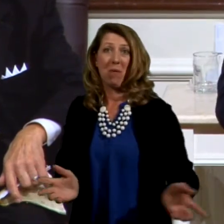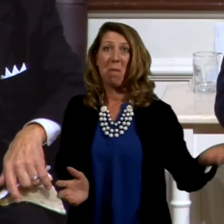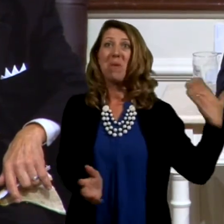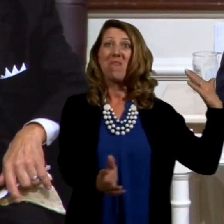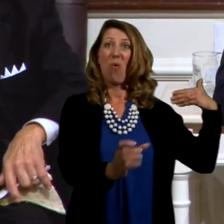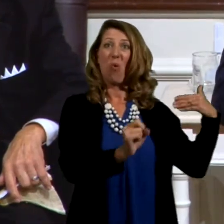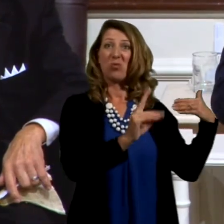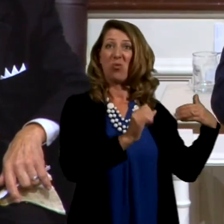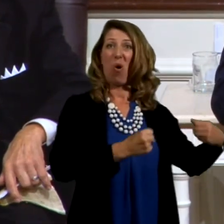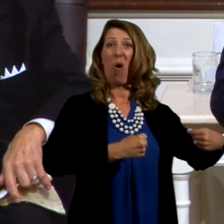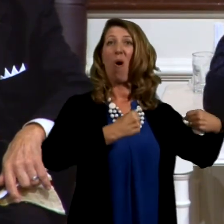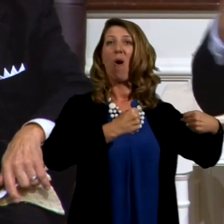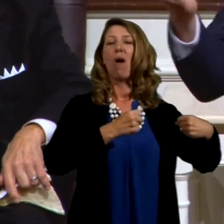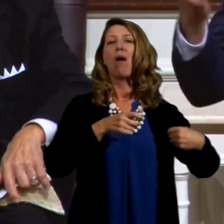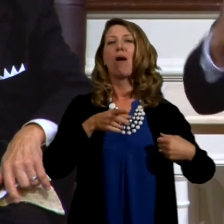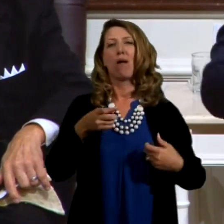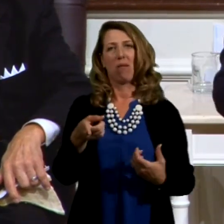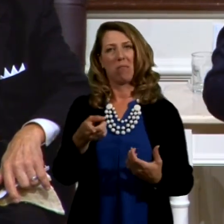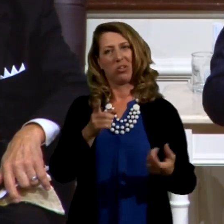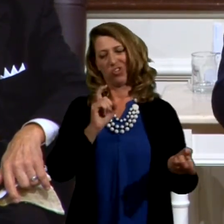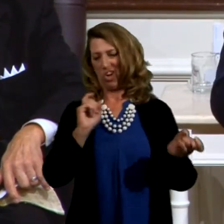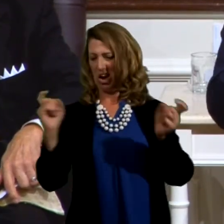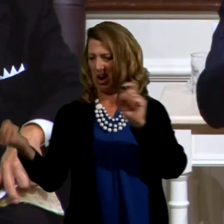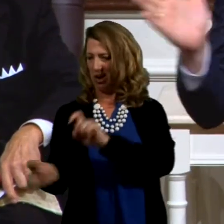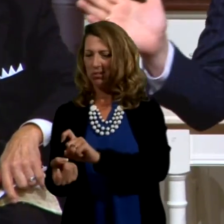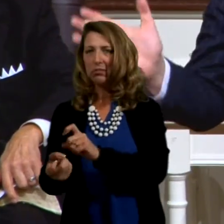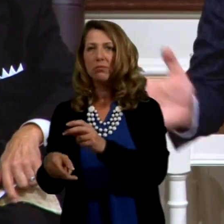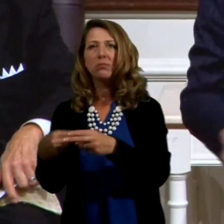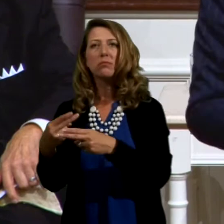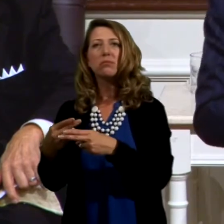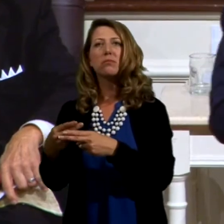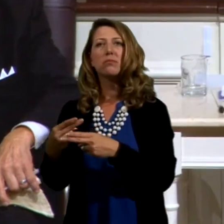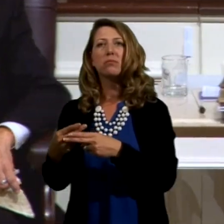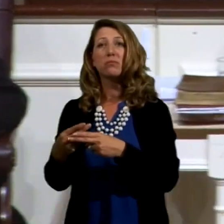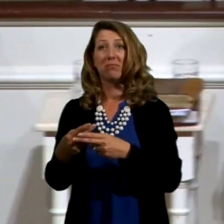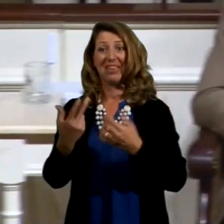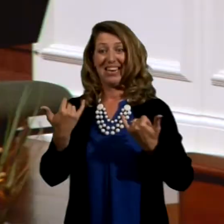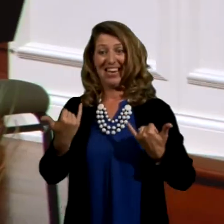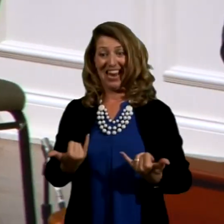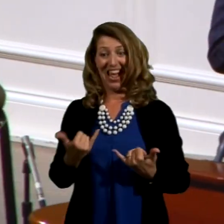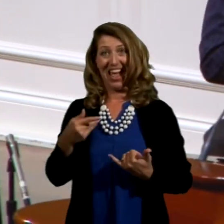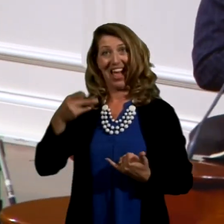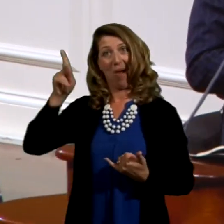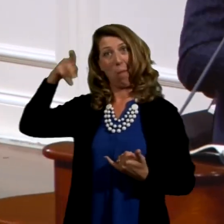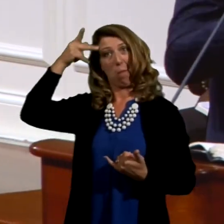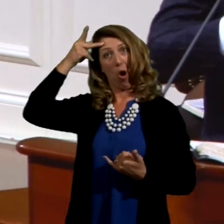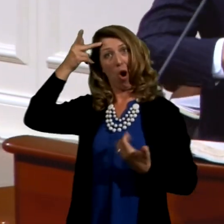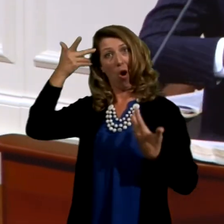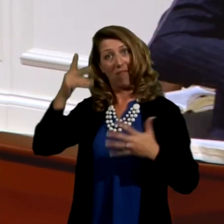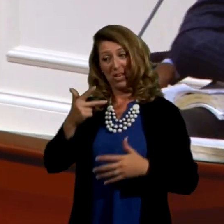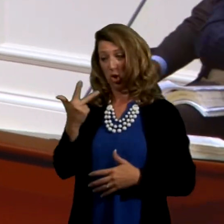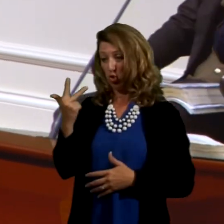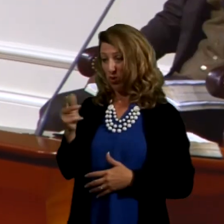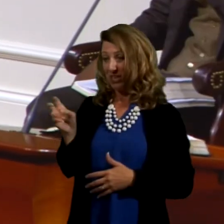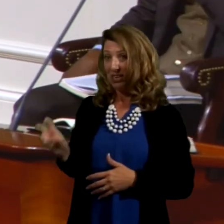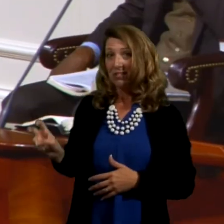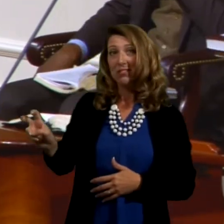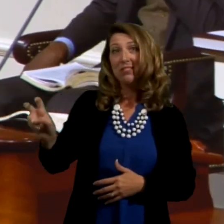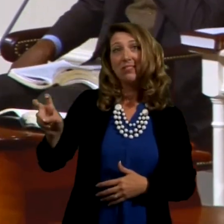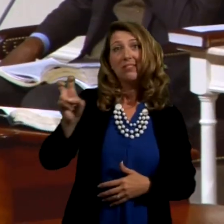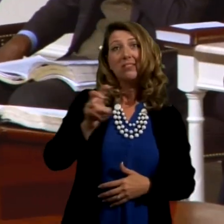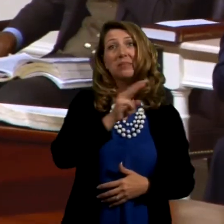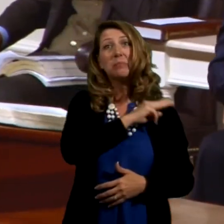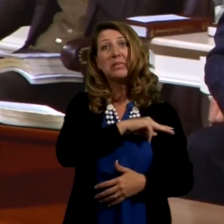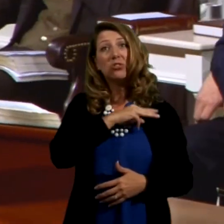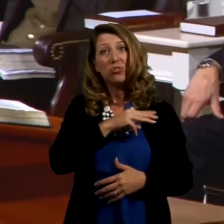once was. But someone who could relate, and he had now been on three missionary journeys. He had come back to Jerusalem to be a help to